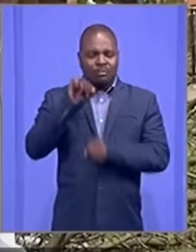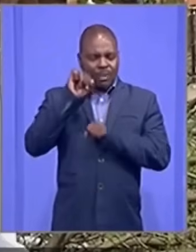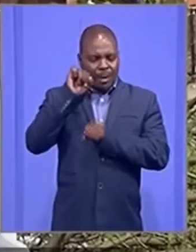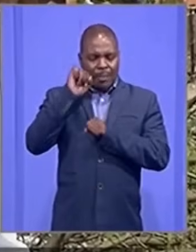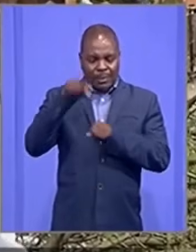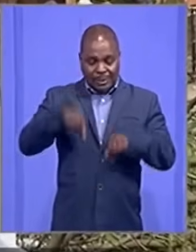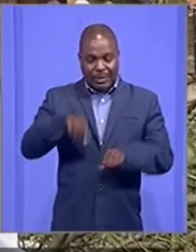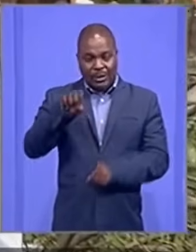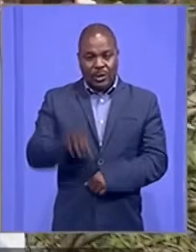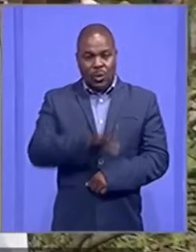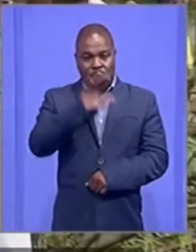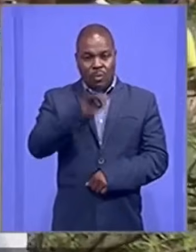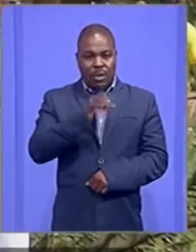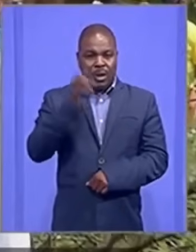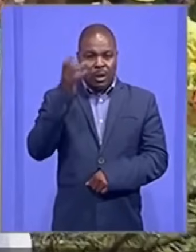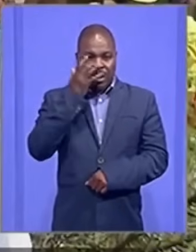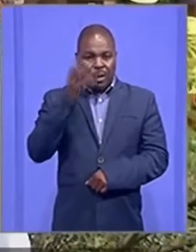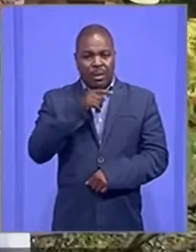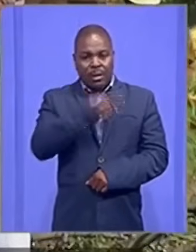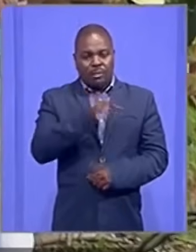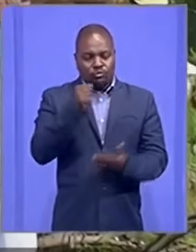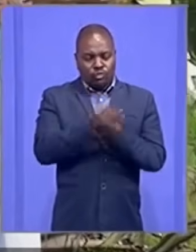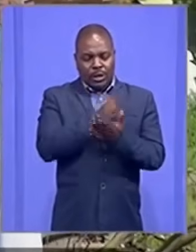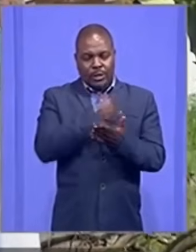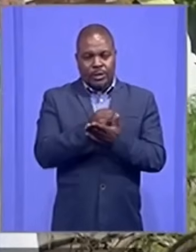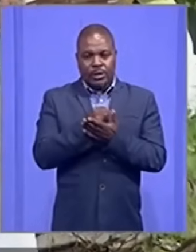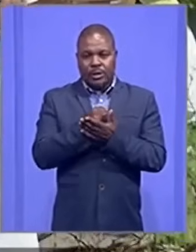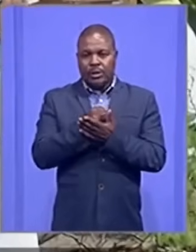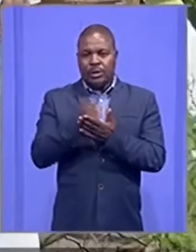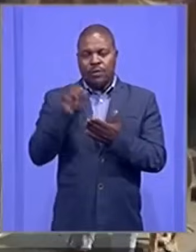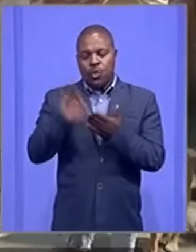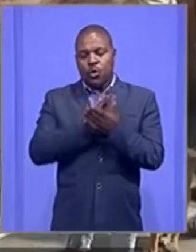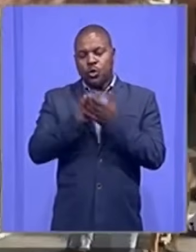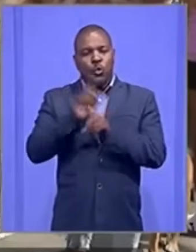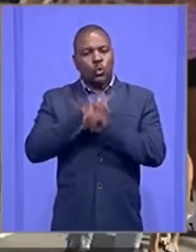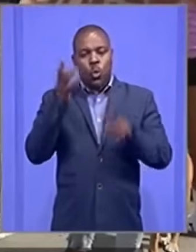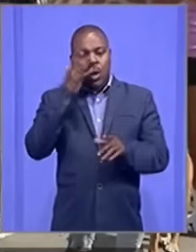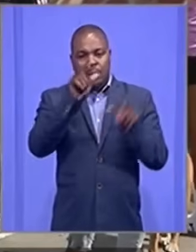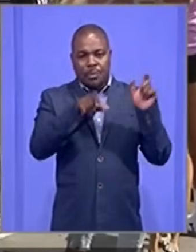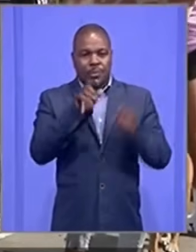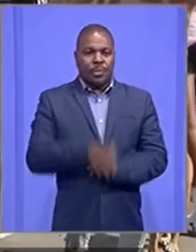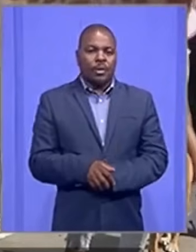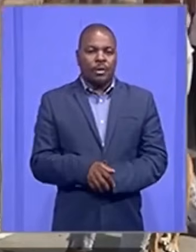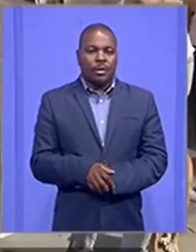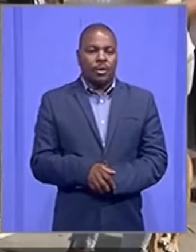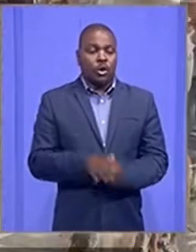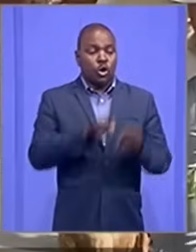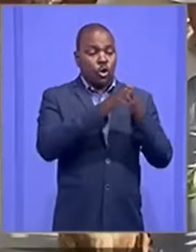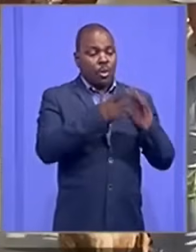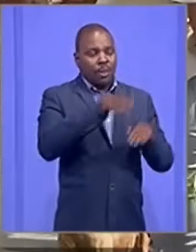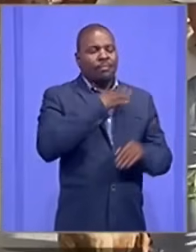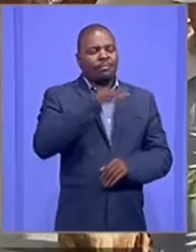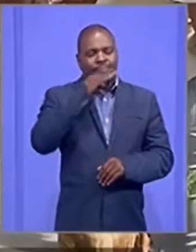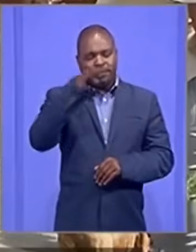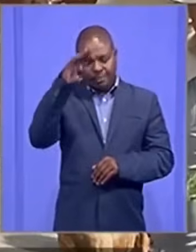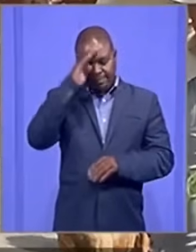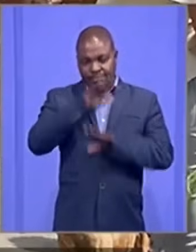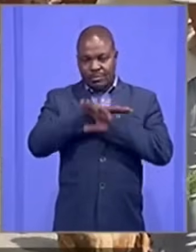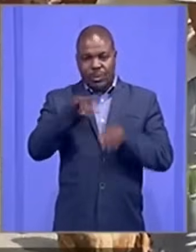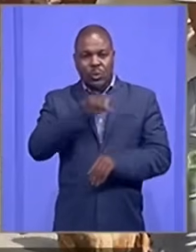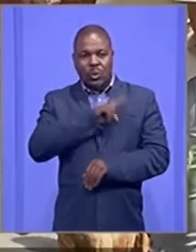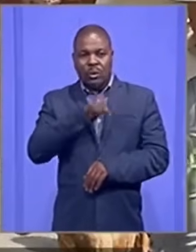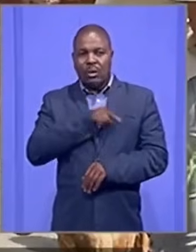country. Coloreds won't register, coloreds won't vote. Baahi bana ba re go lekane. ba tlaleha ba qhelelwa